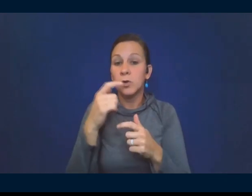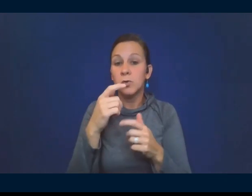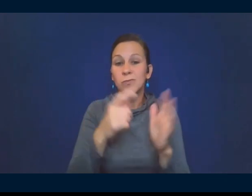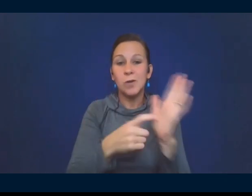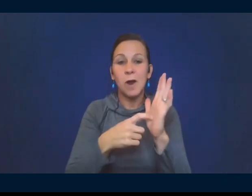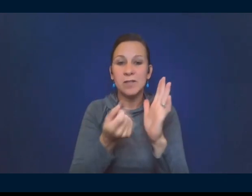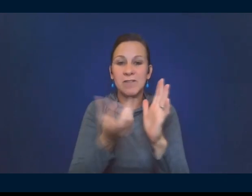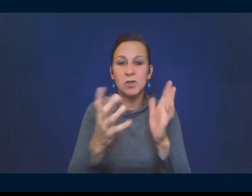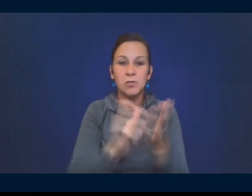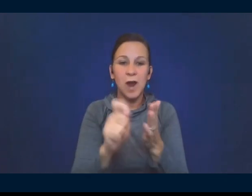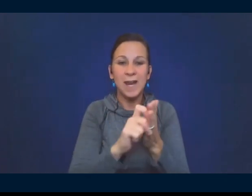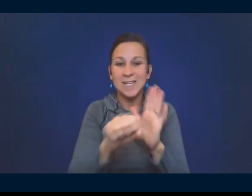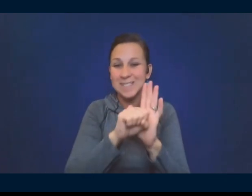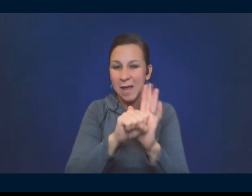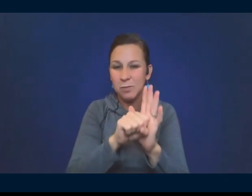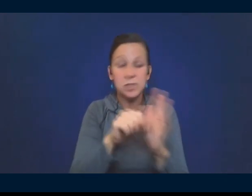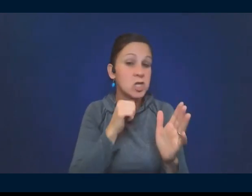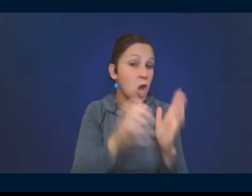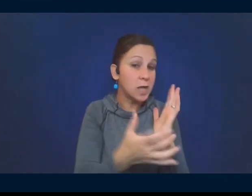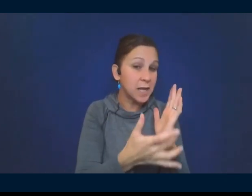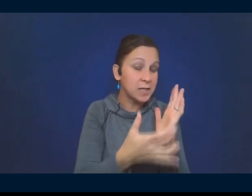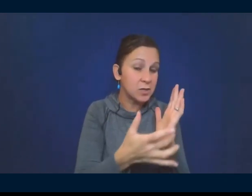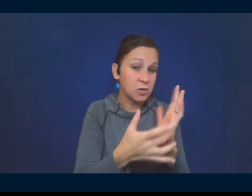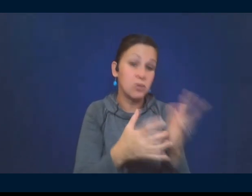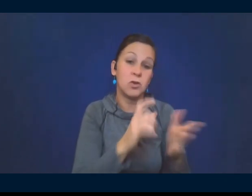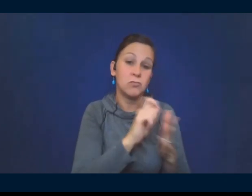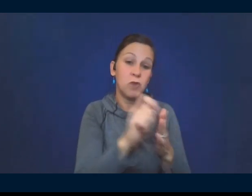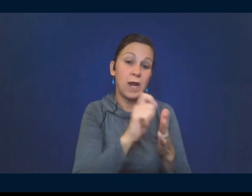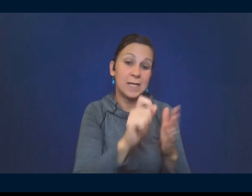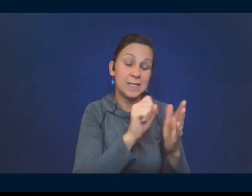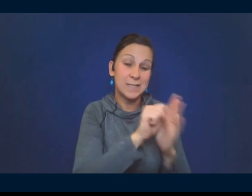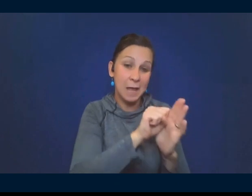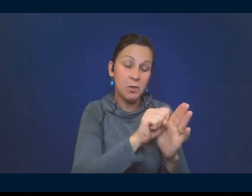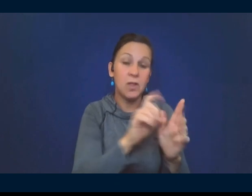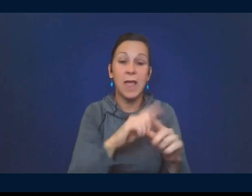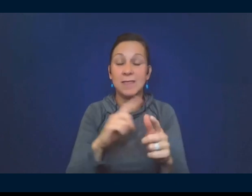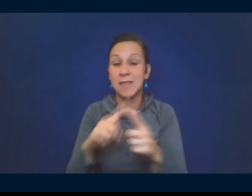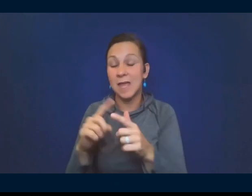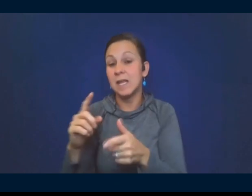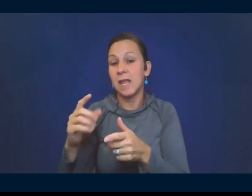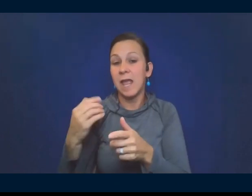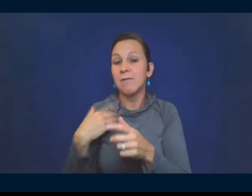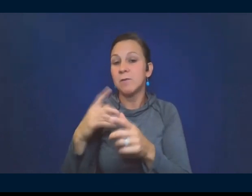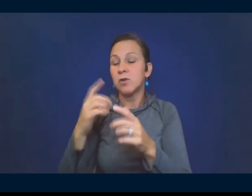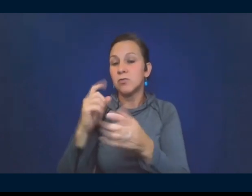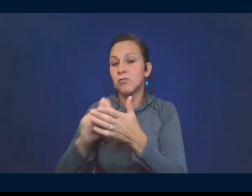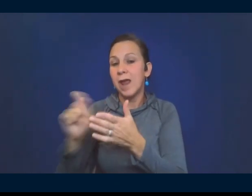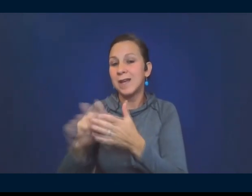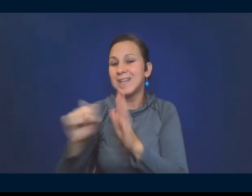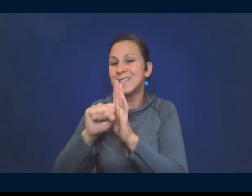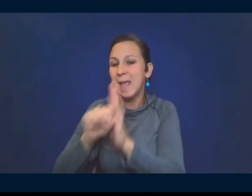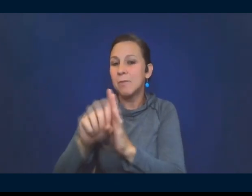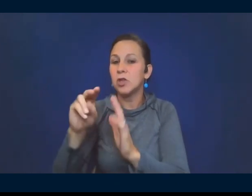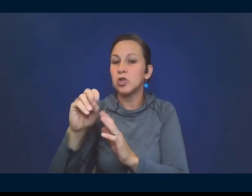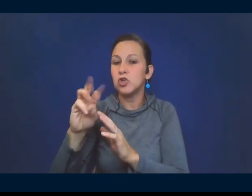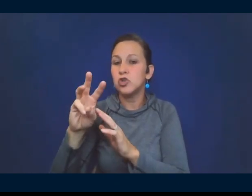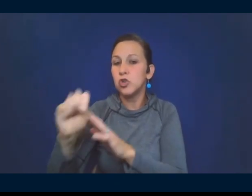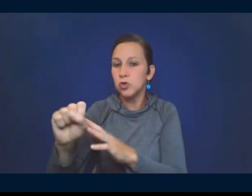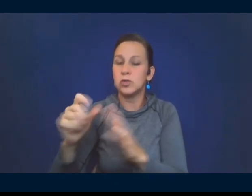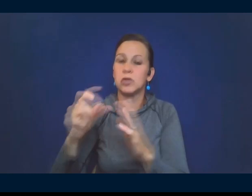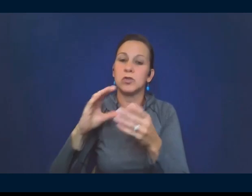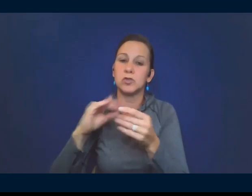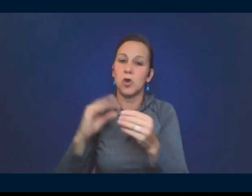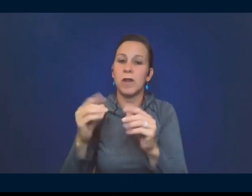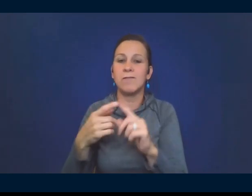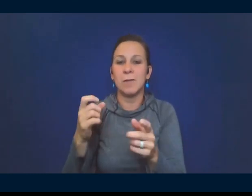samples, a non-technical writing sample, and then we have candidates write a sample news story based on a scientific journal article from the